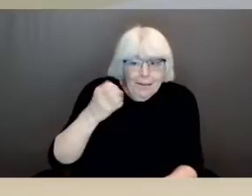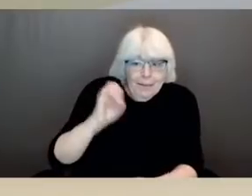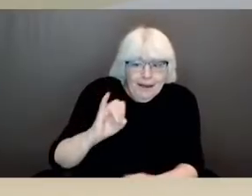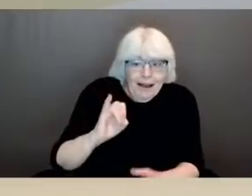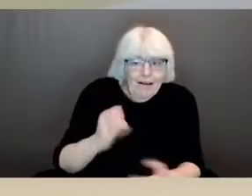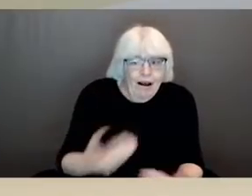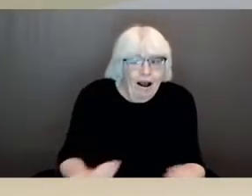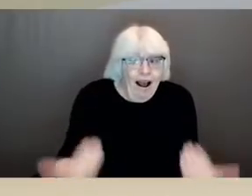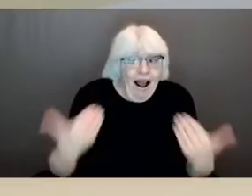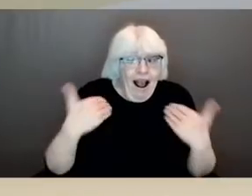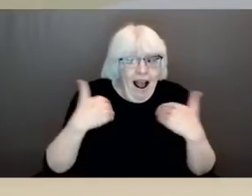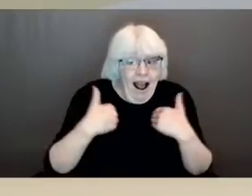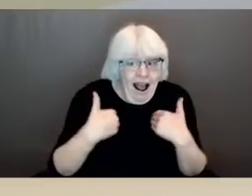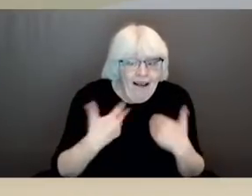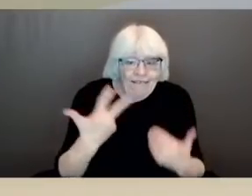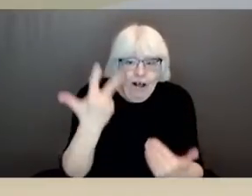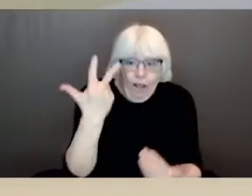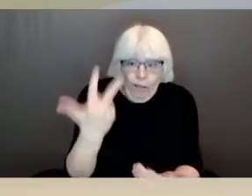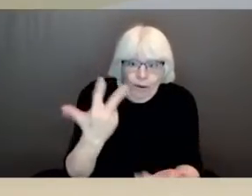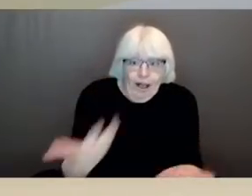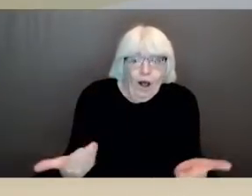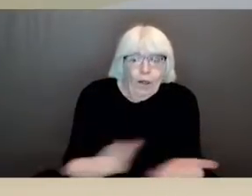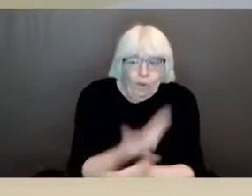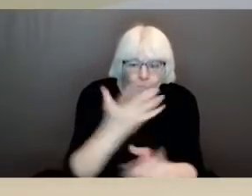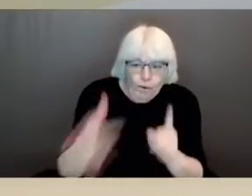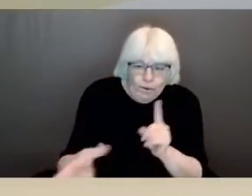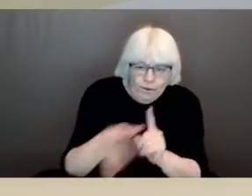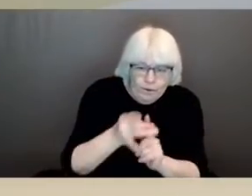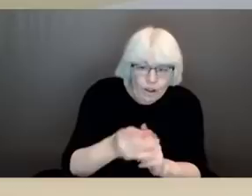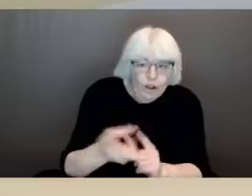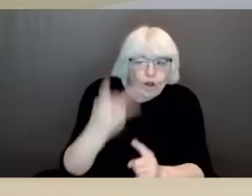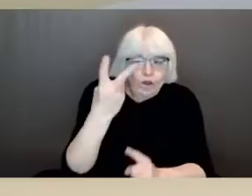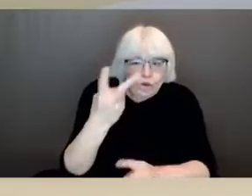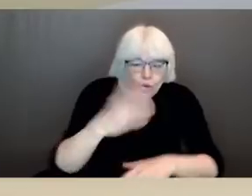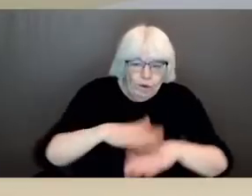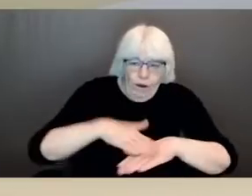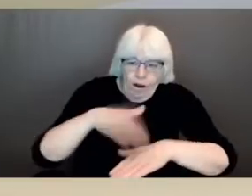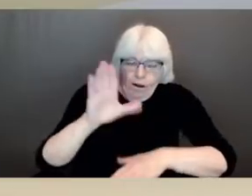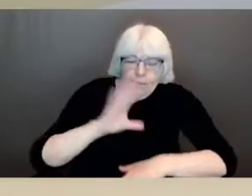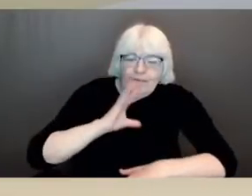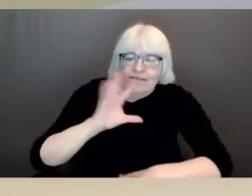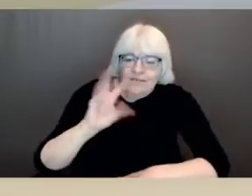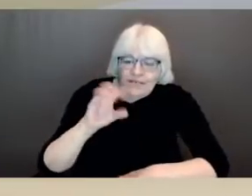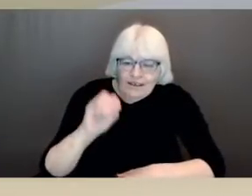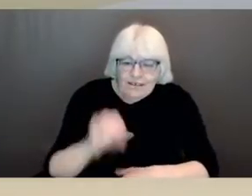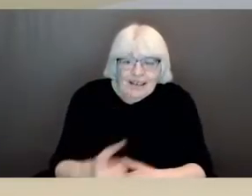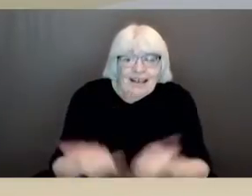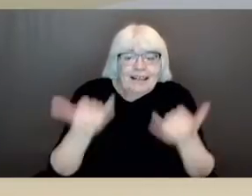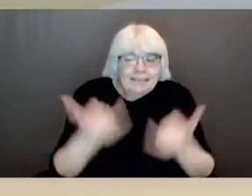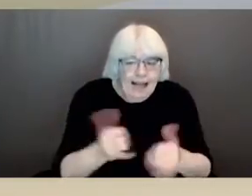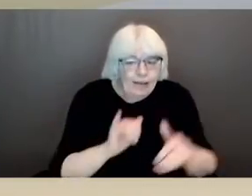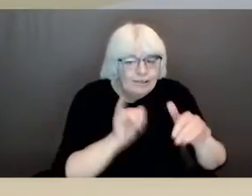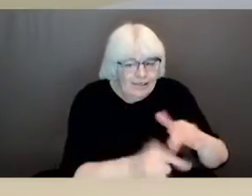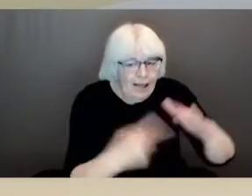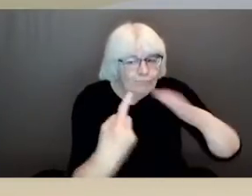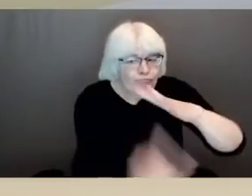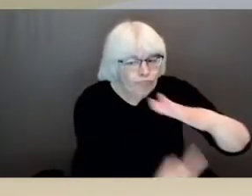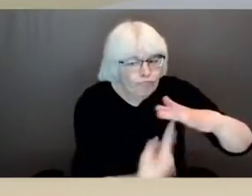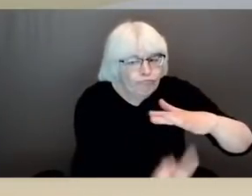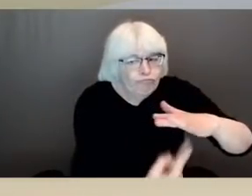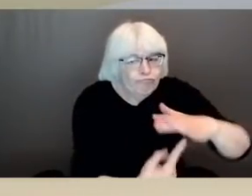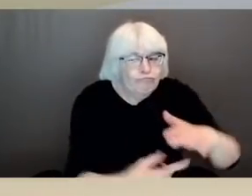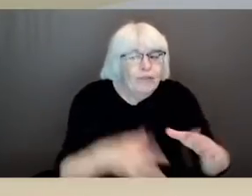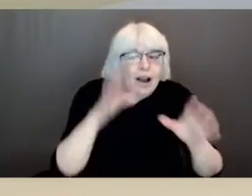of travel outside the province. Contact tracing is complete and they are self-isolating. The 3rd individual is